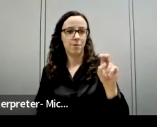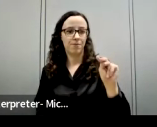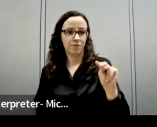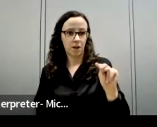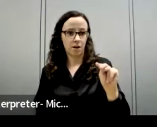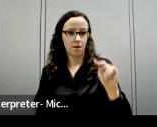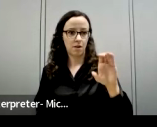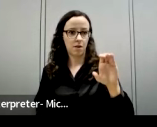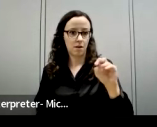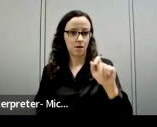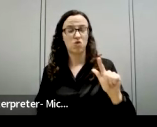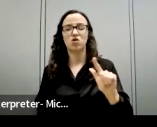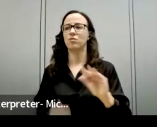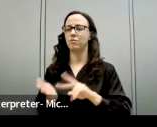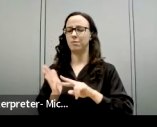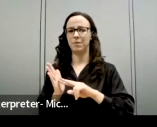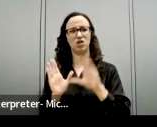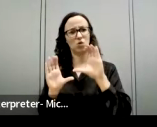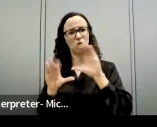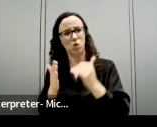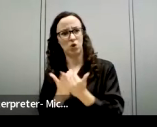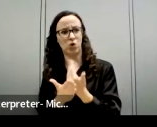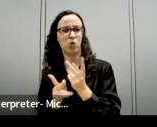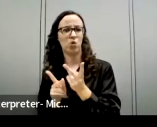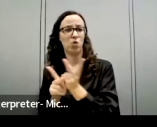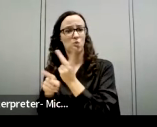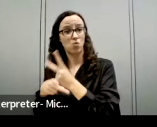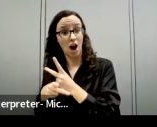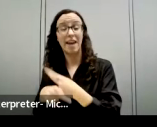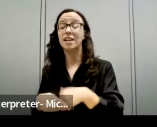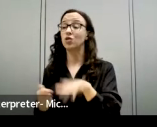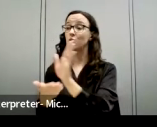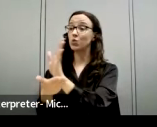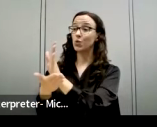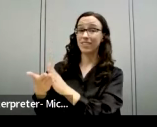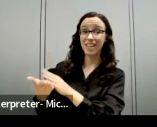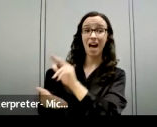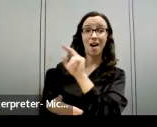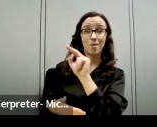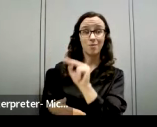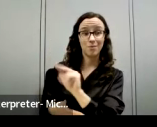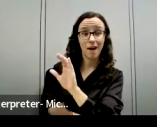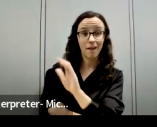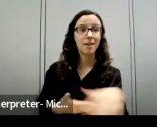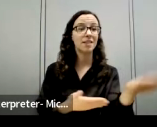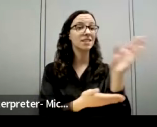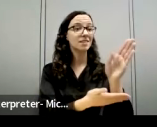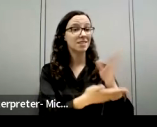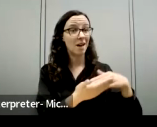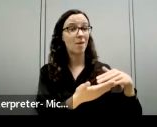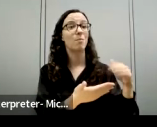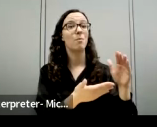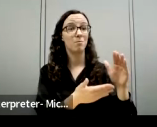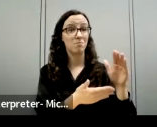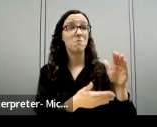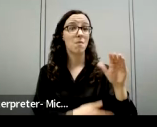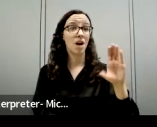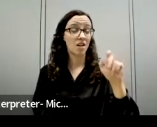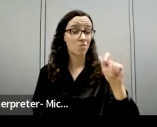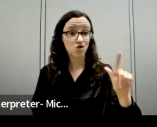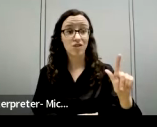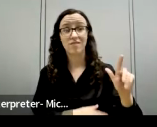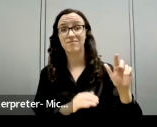very strange new product where you end up with parts of it that are non-commercial and parts of them that are commercial, and who